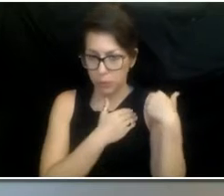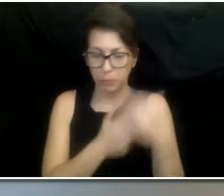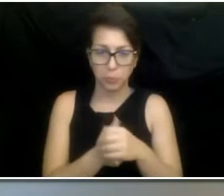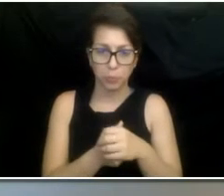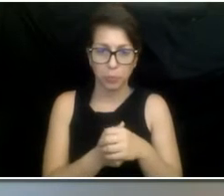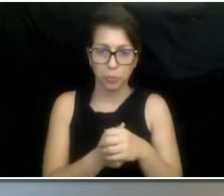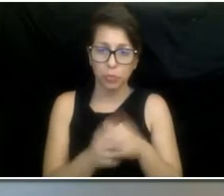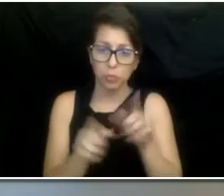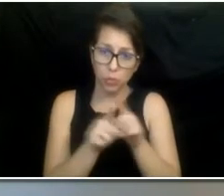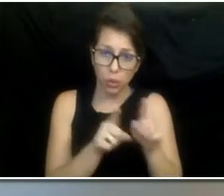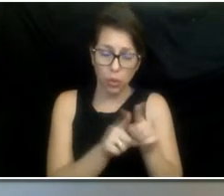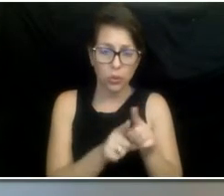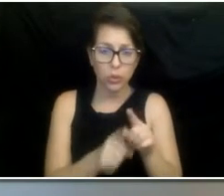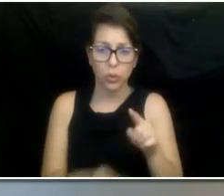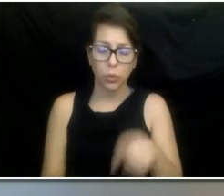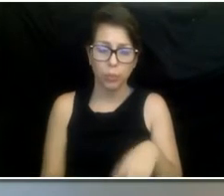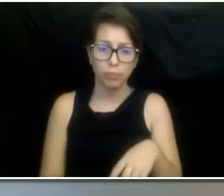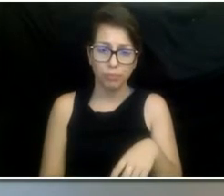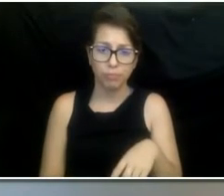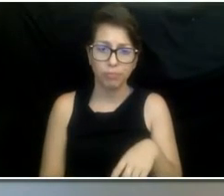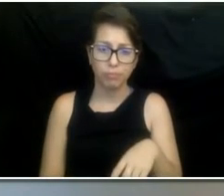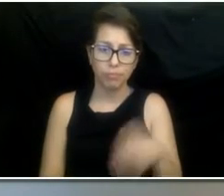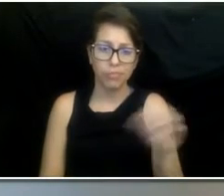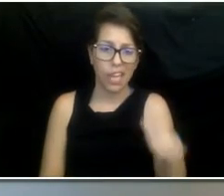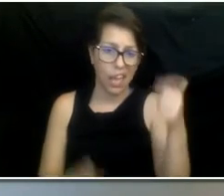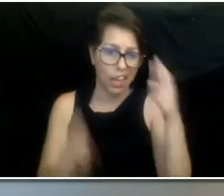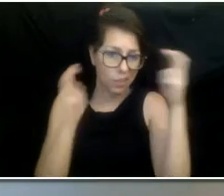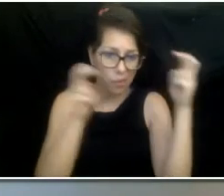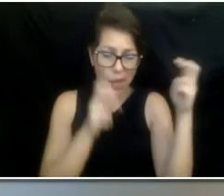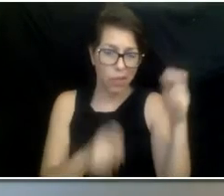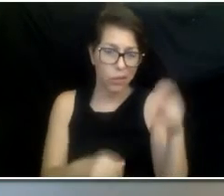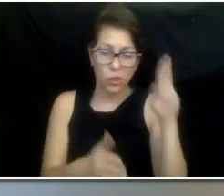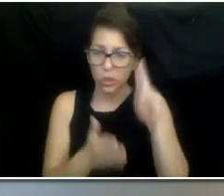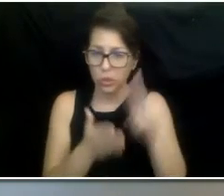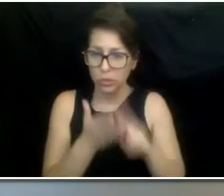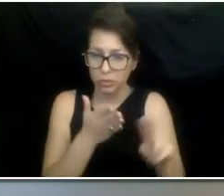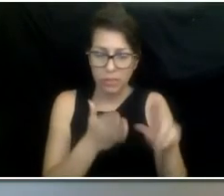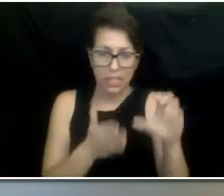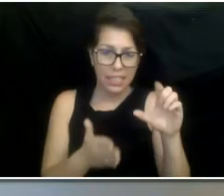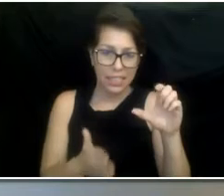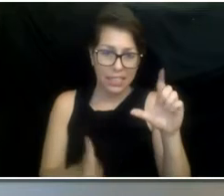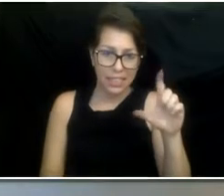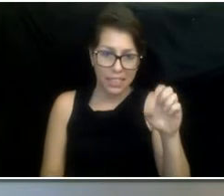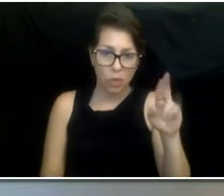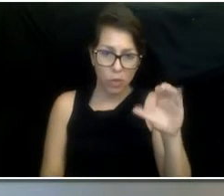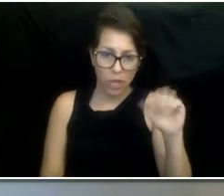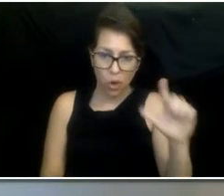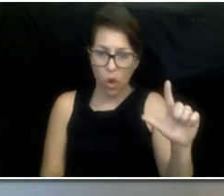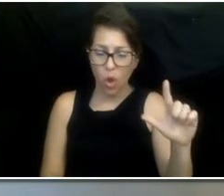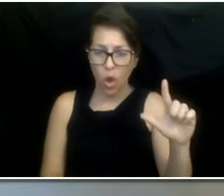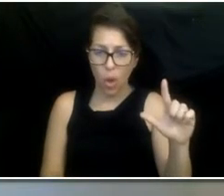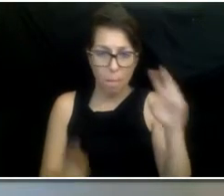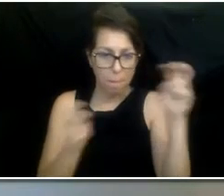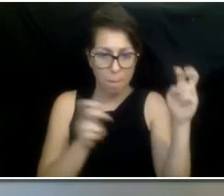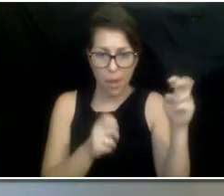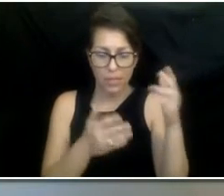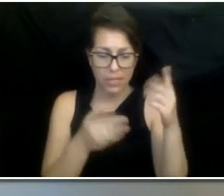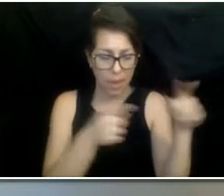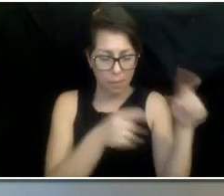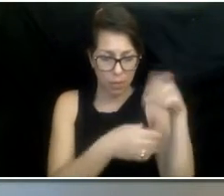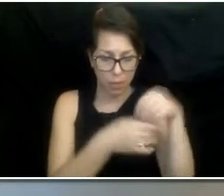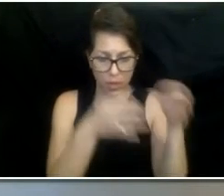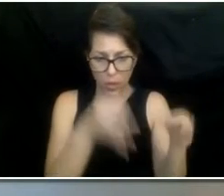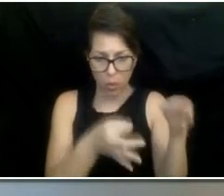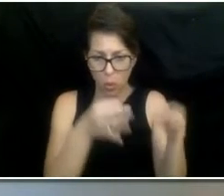an official signature at the end waiting to be filed in the clerk's office clearing such matters would allow our client who have survived